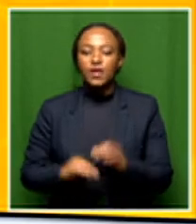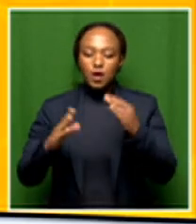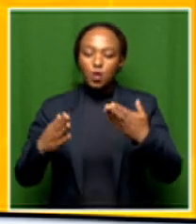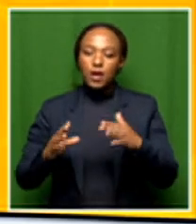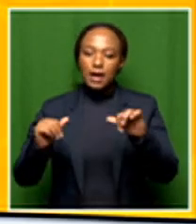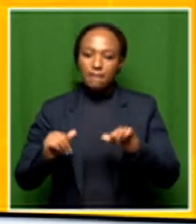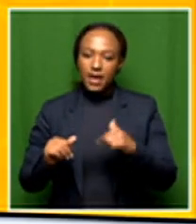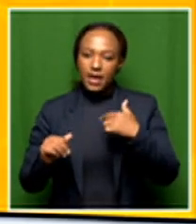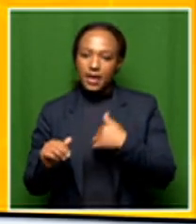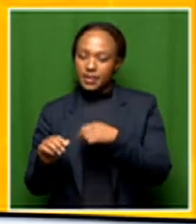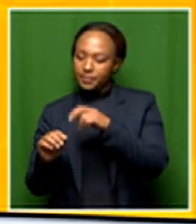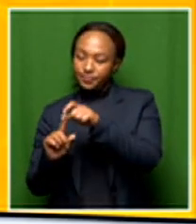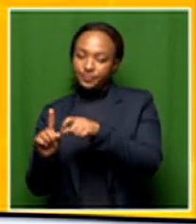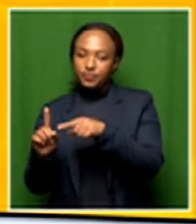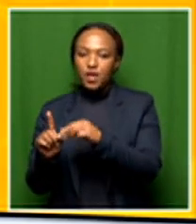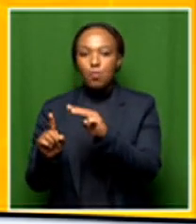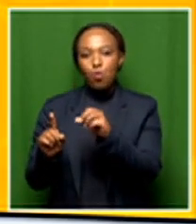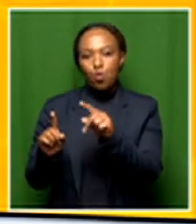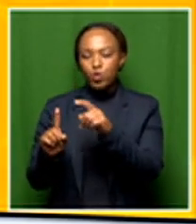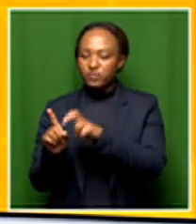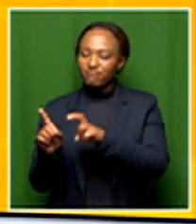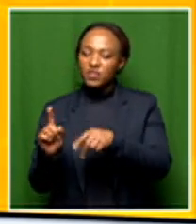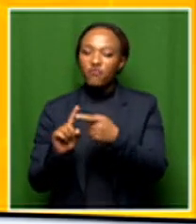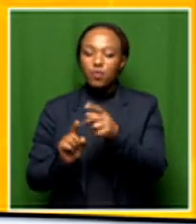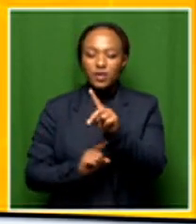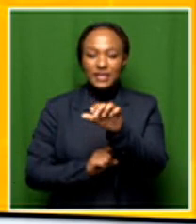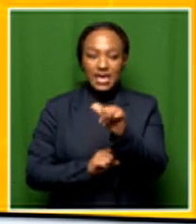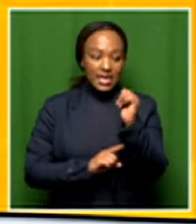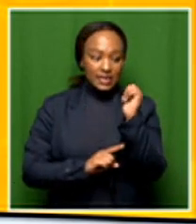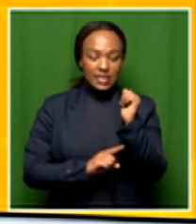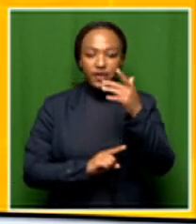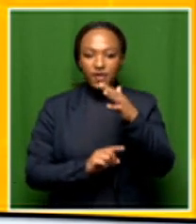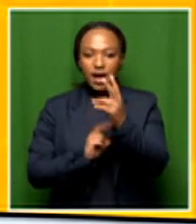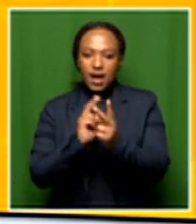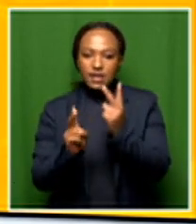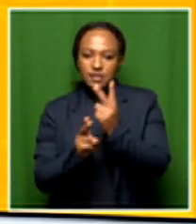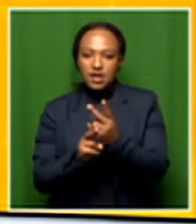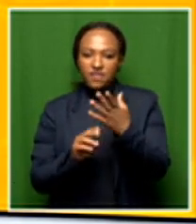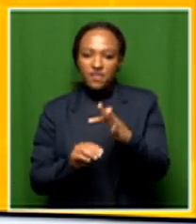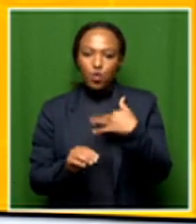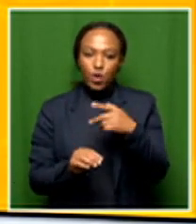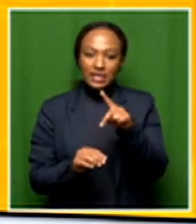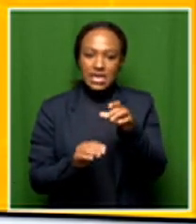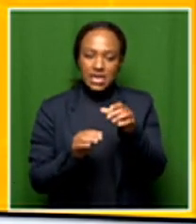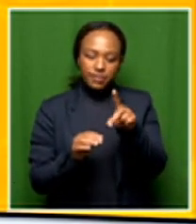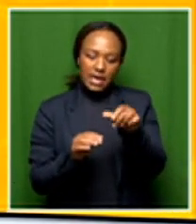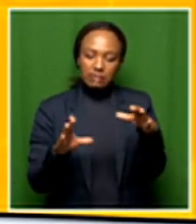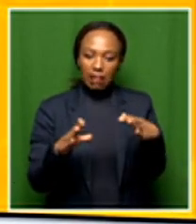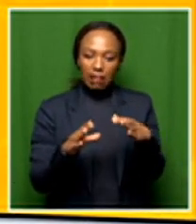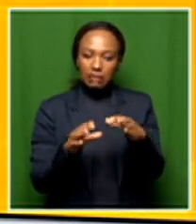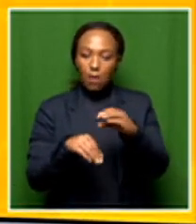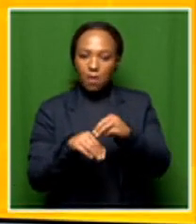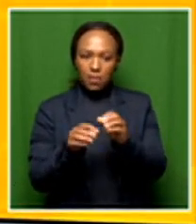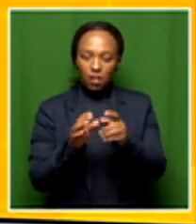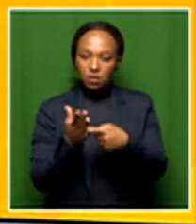Welcome back. Now, the resignation of John Moodey from the Democratic Alliance yesterday has again thrust the DA leadership challenges under the